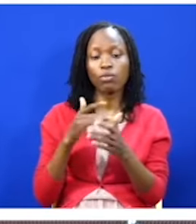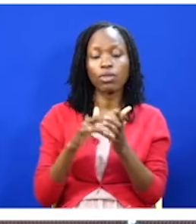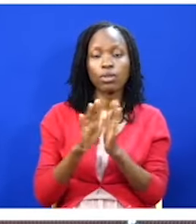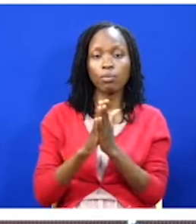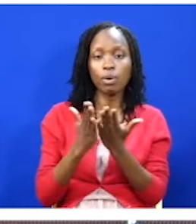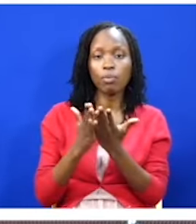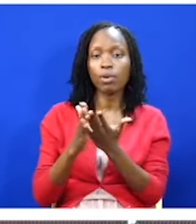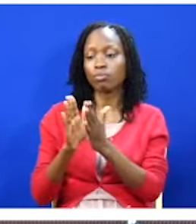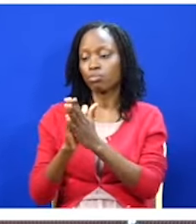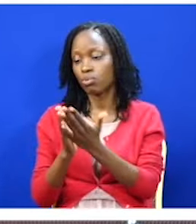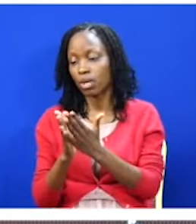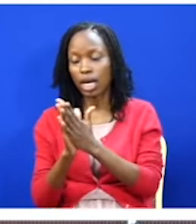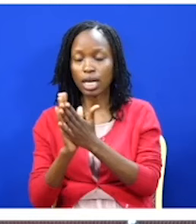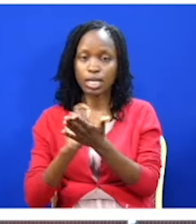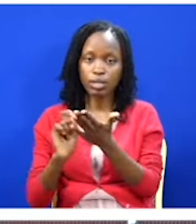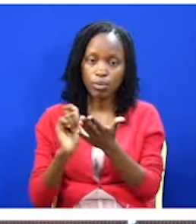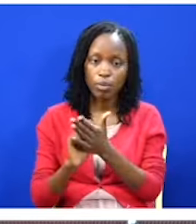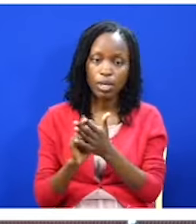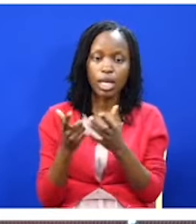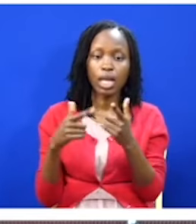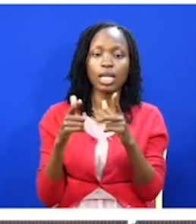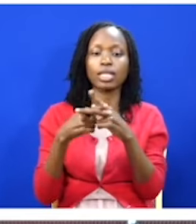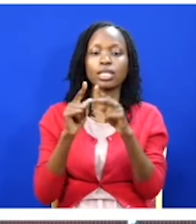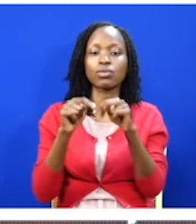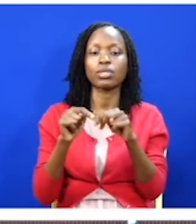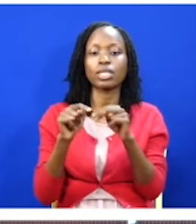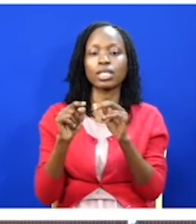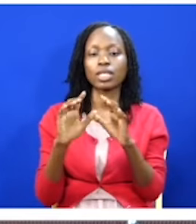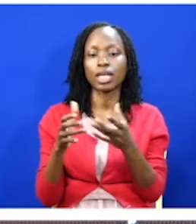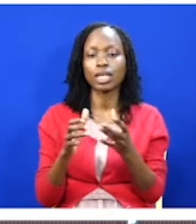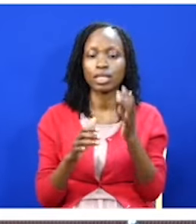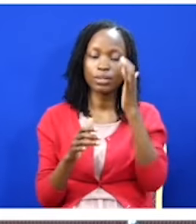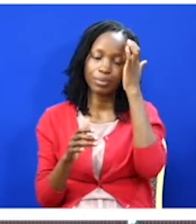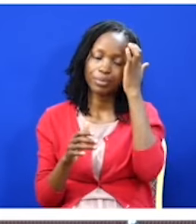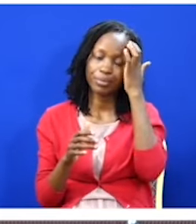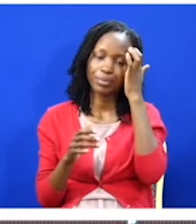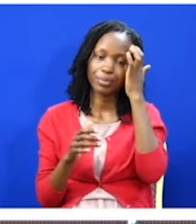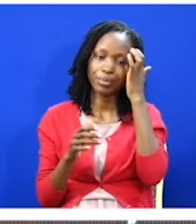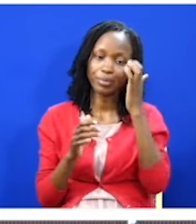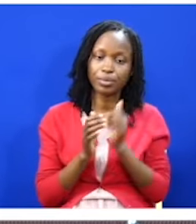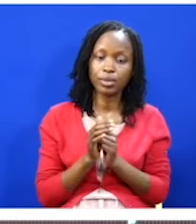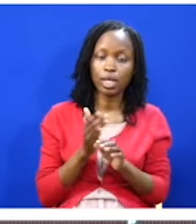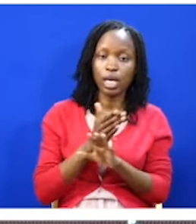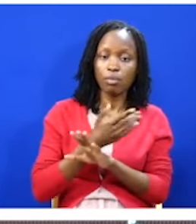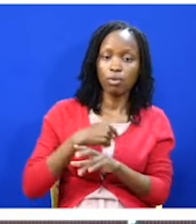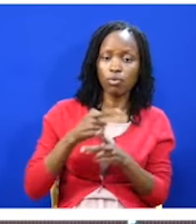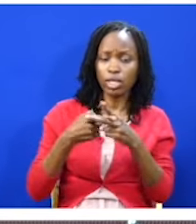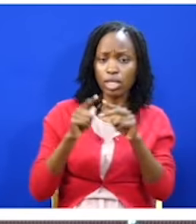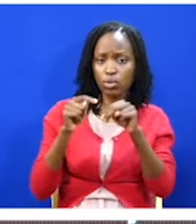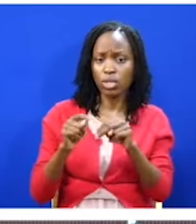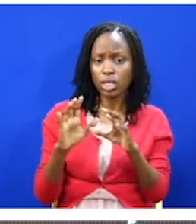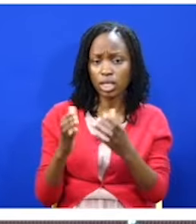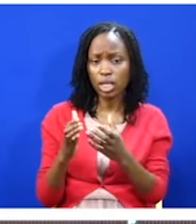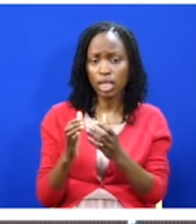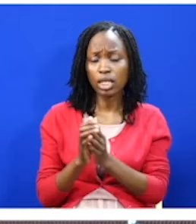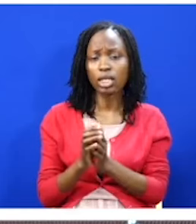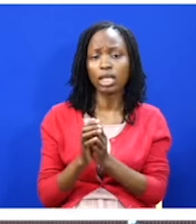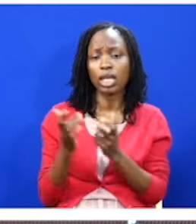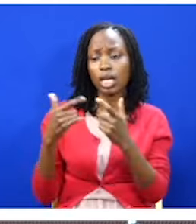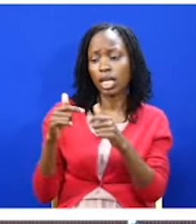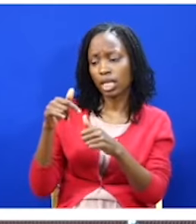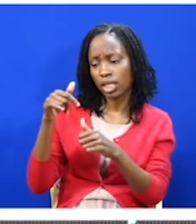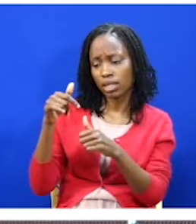your notebooks and your pens ready, and let's get into today's lesson. But before we go into today's lesson, let's look at